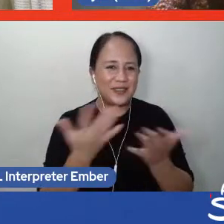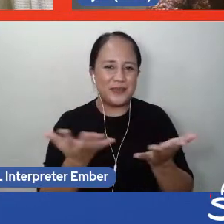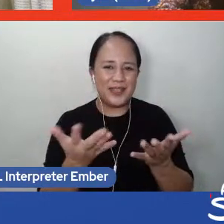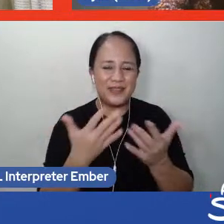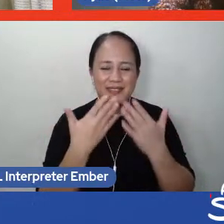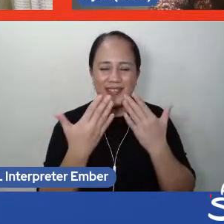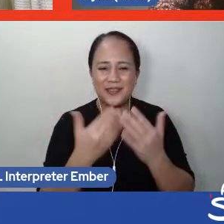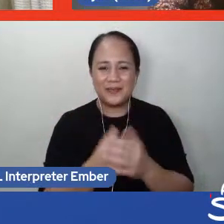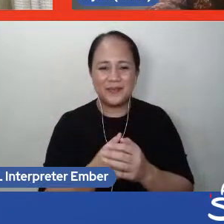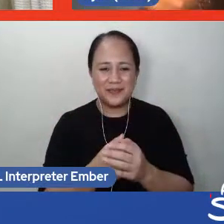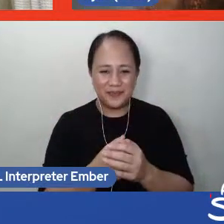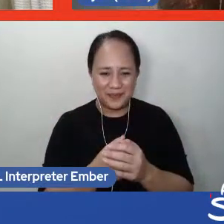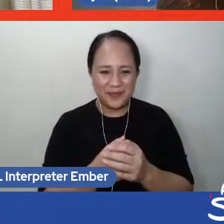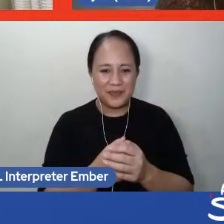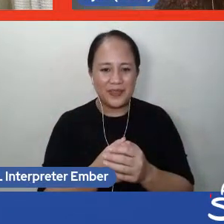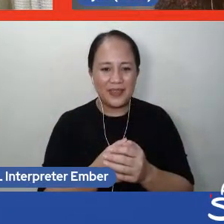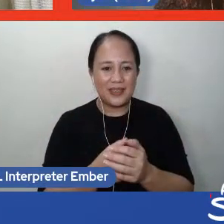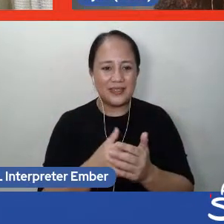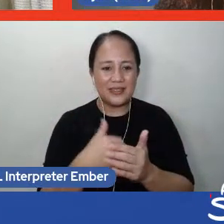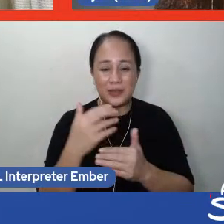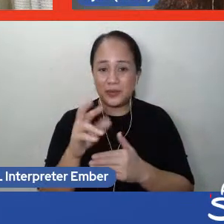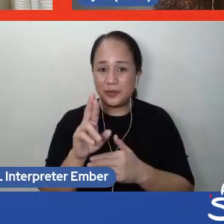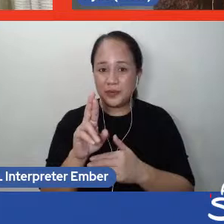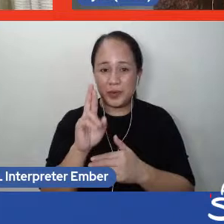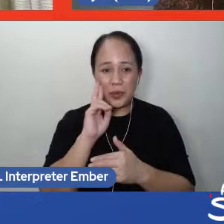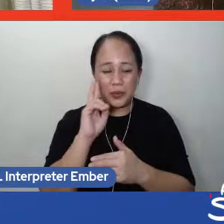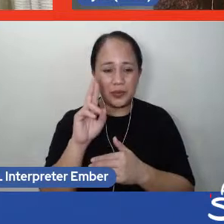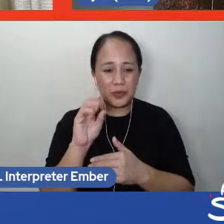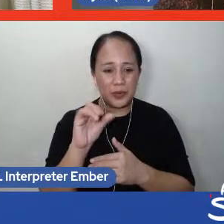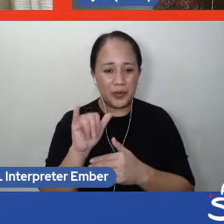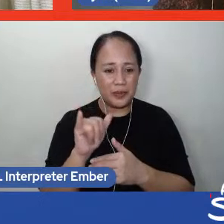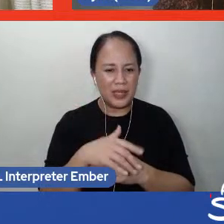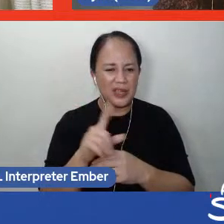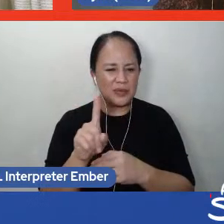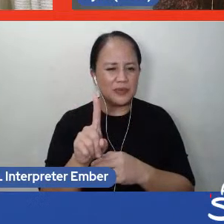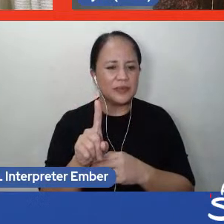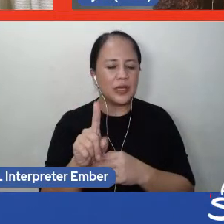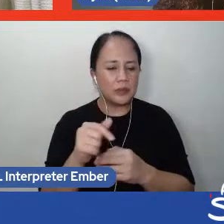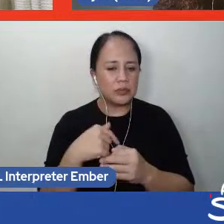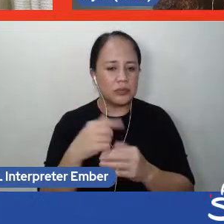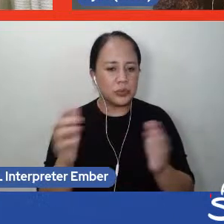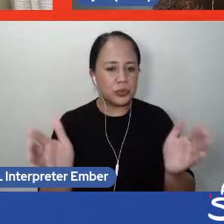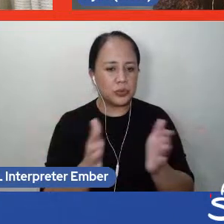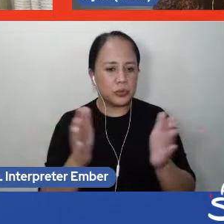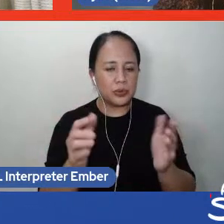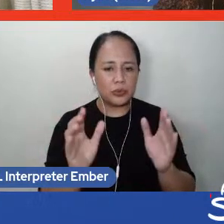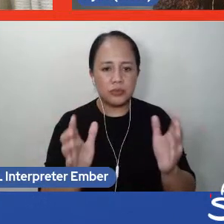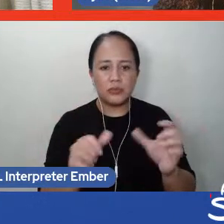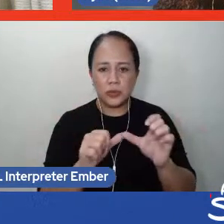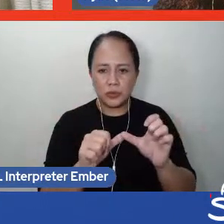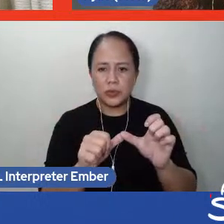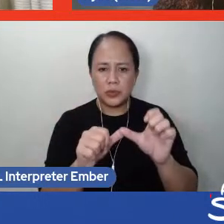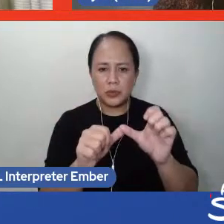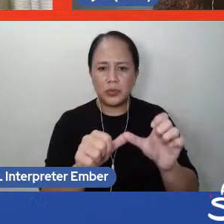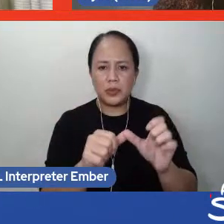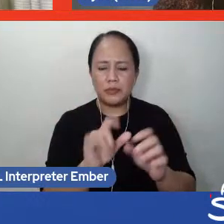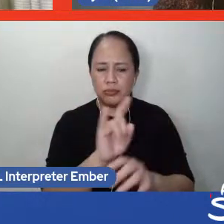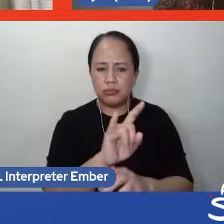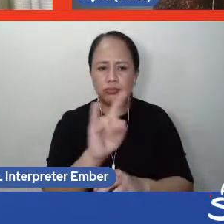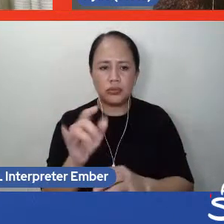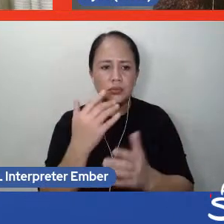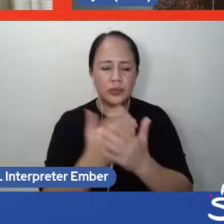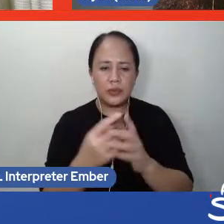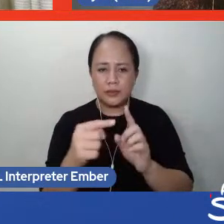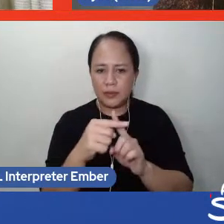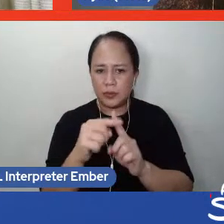you. Thank you, Kylie. Roy? Yeah, I think just want to encourage everyone to continue to promote, a good and